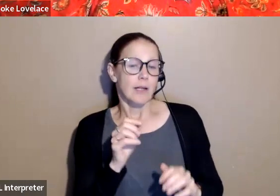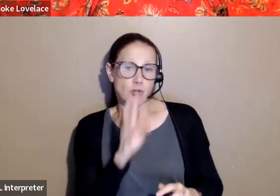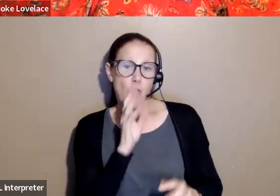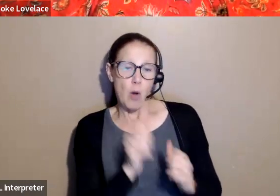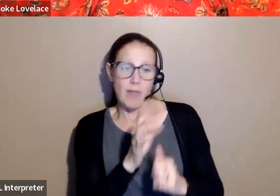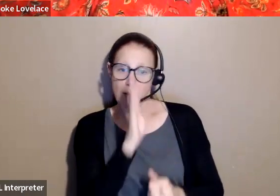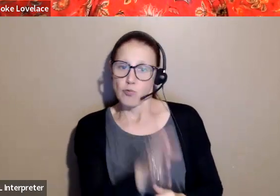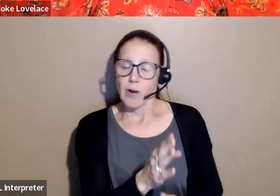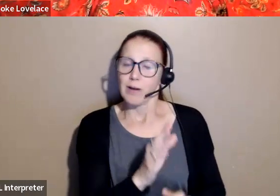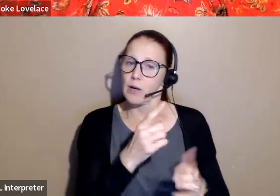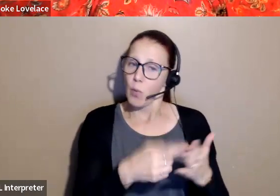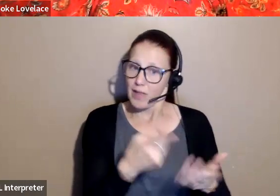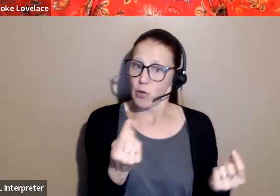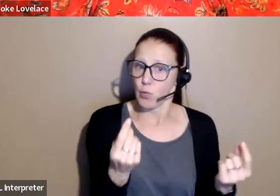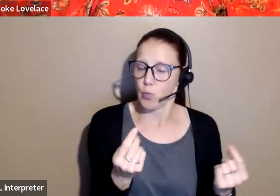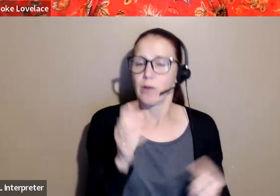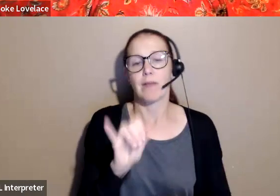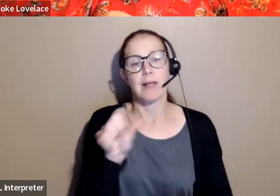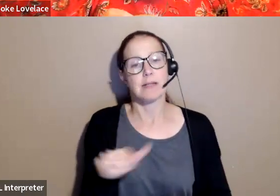about what they do. So that is another